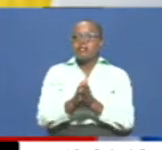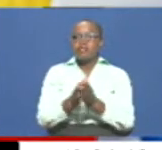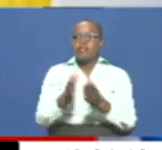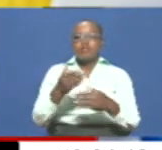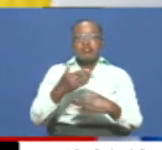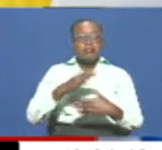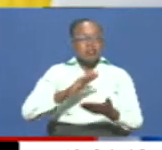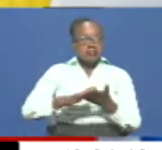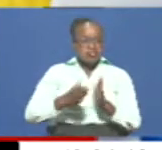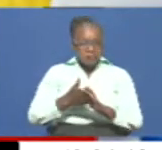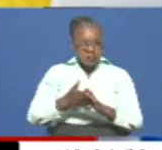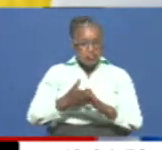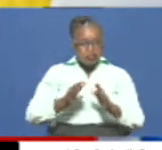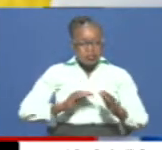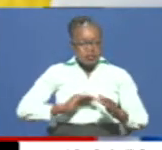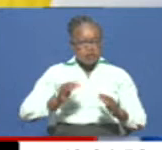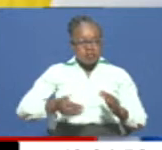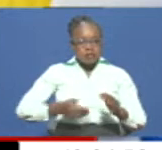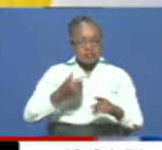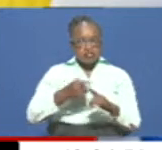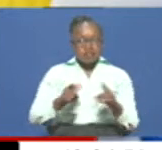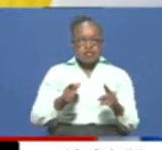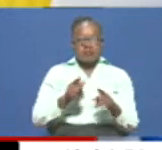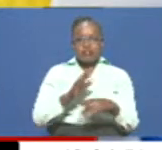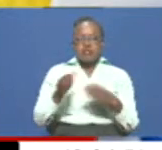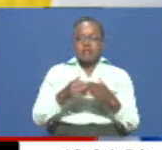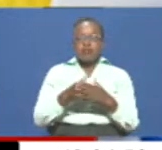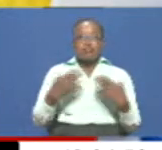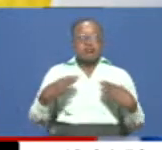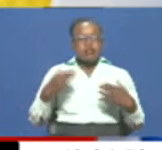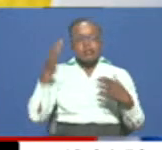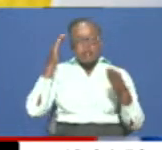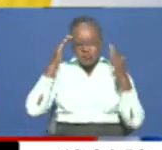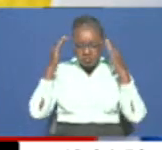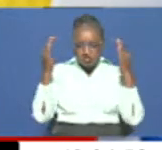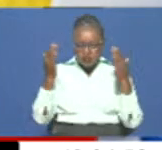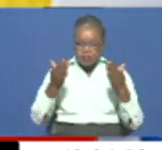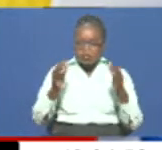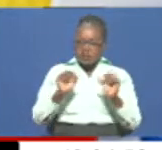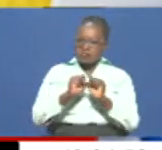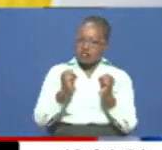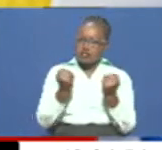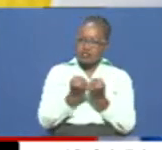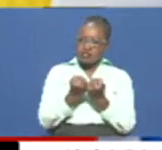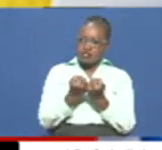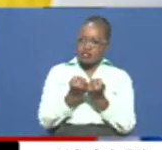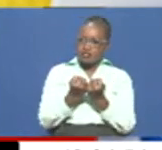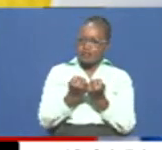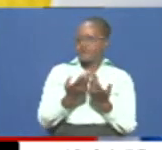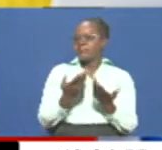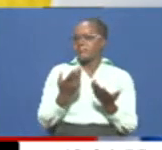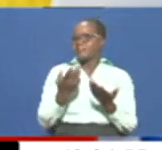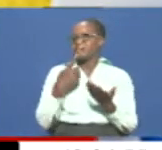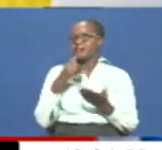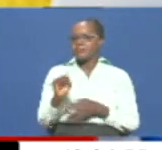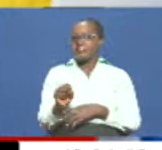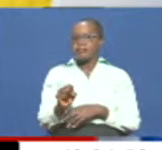those processes. But because maybe they're ignorant, or because society has made them so. So we